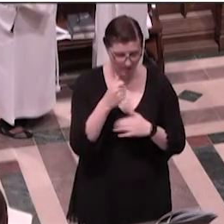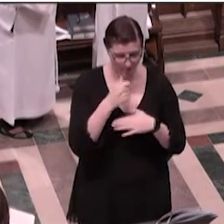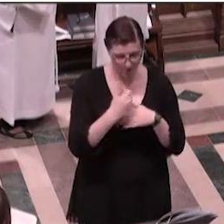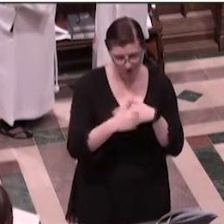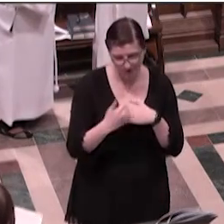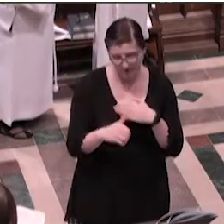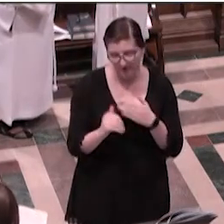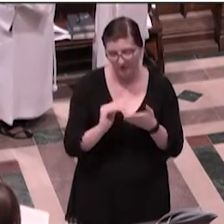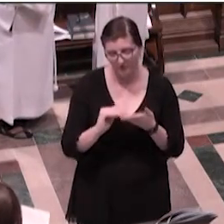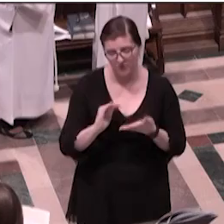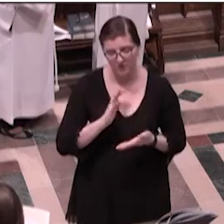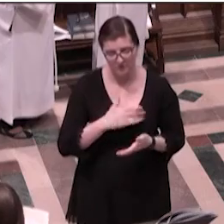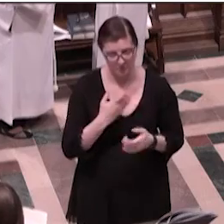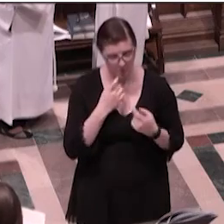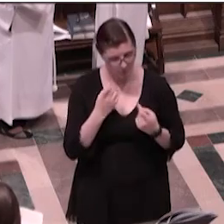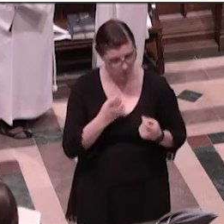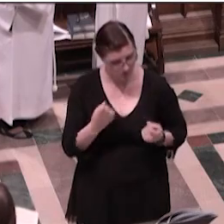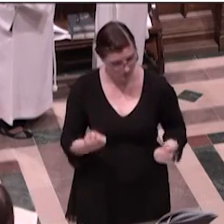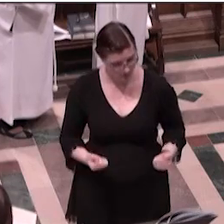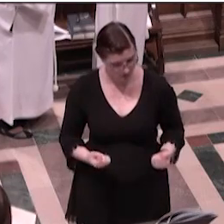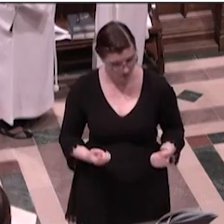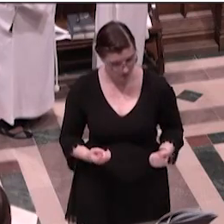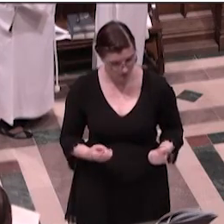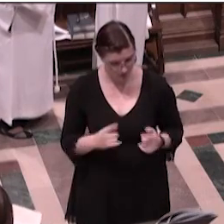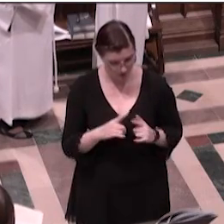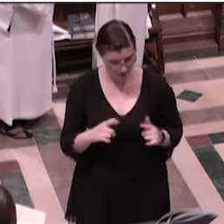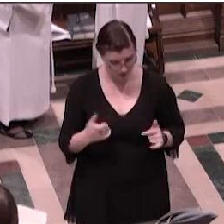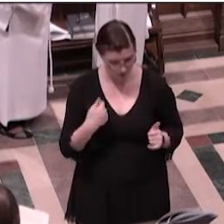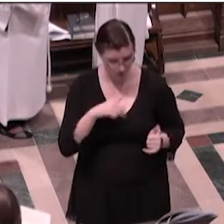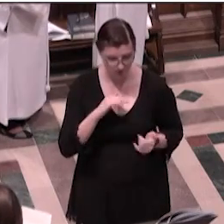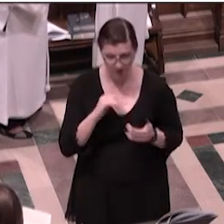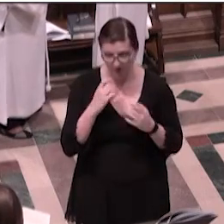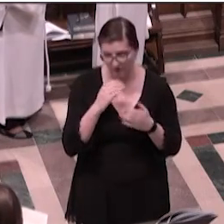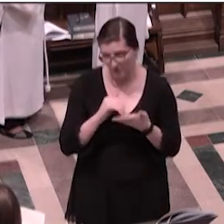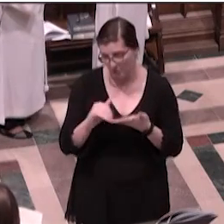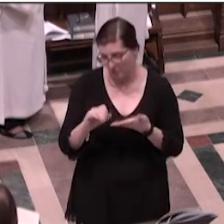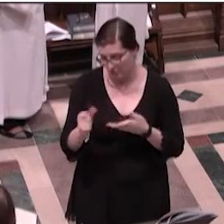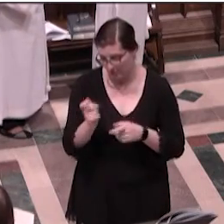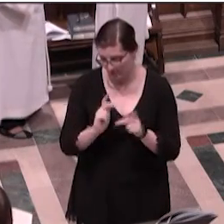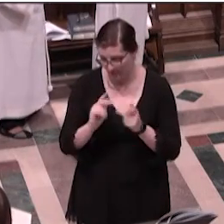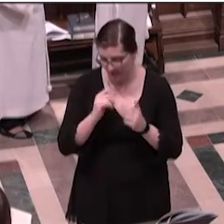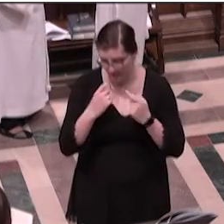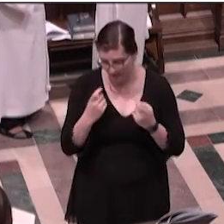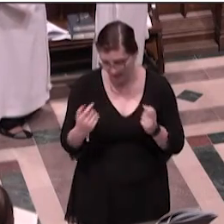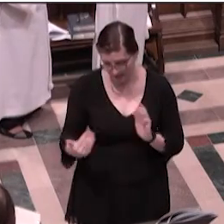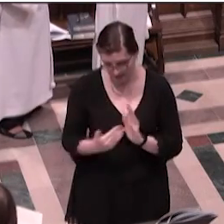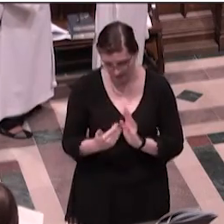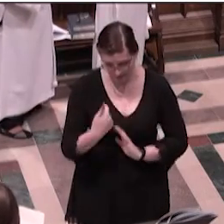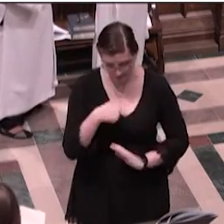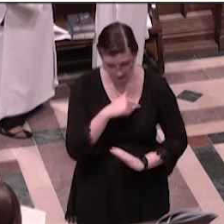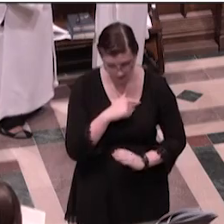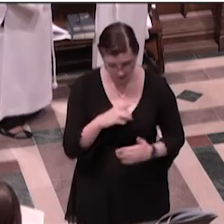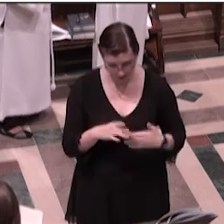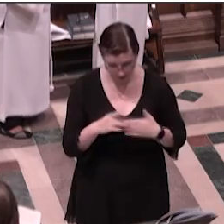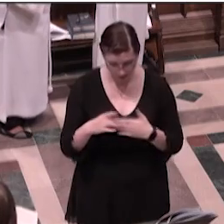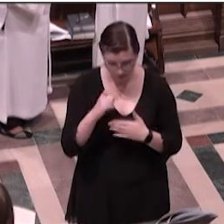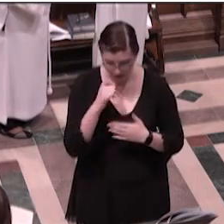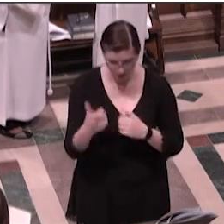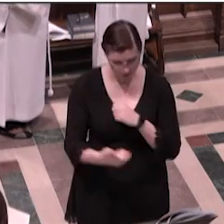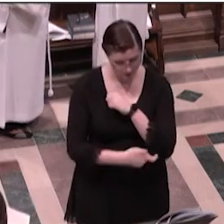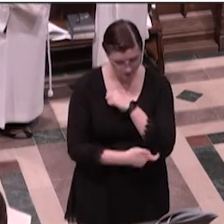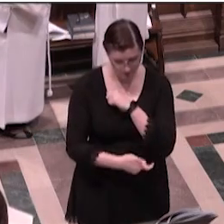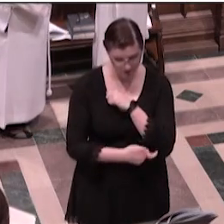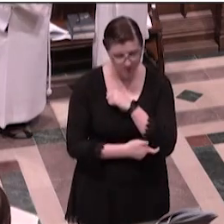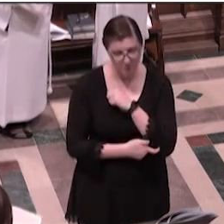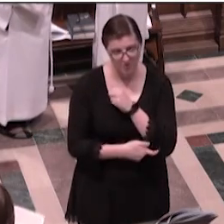daily bread, and forgive us our trespasses, as we forgive those who trespass against us. And lead us